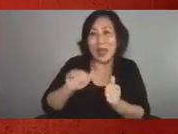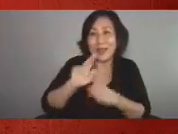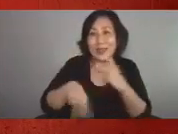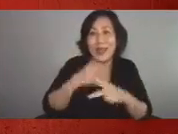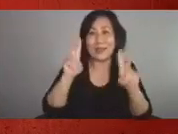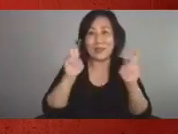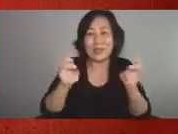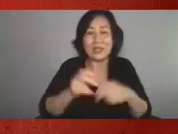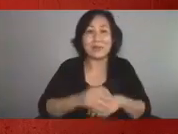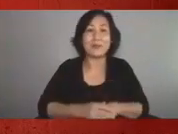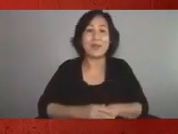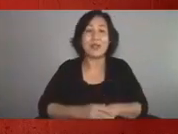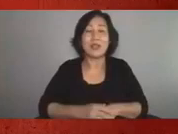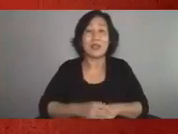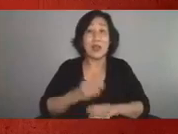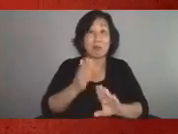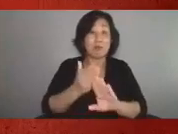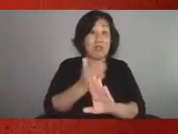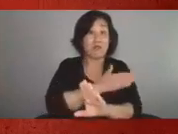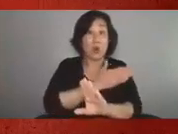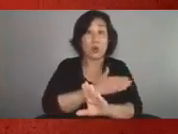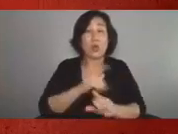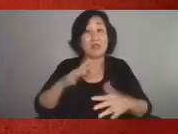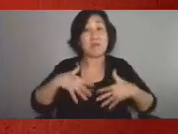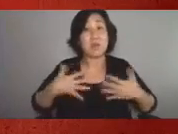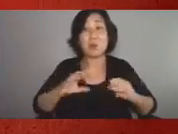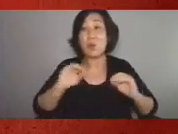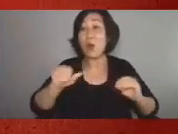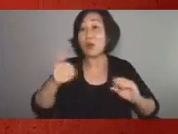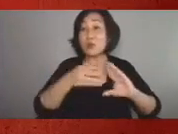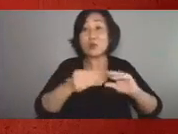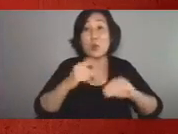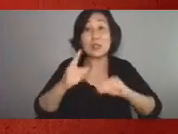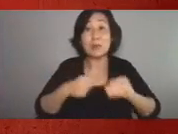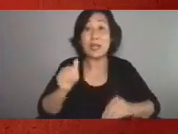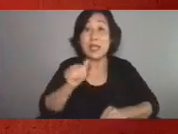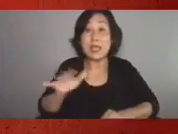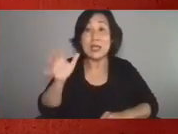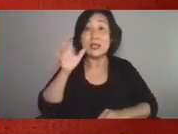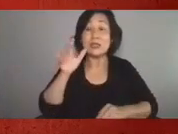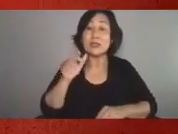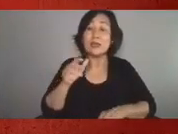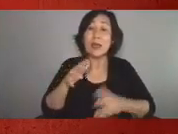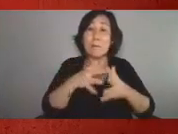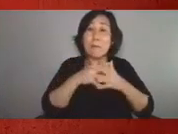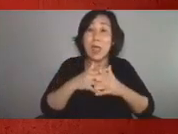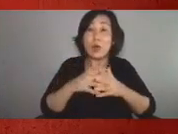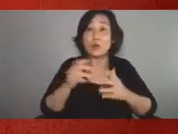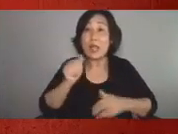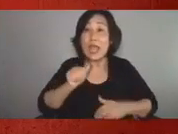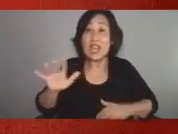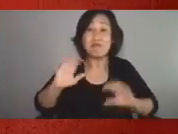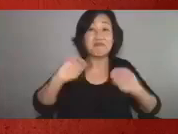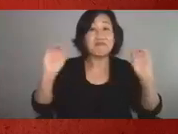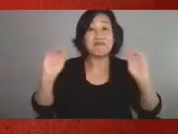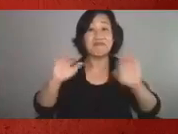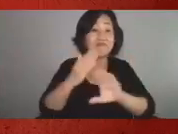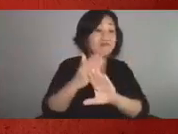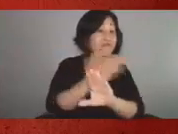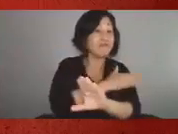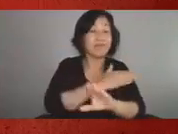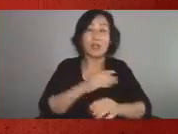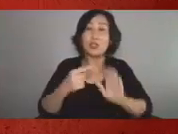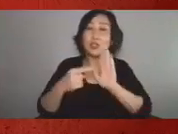like that? Up to that point, you have to admit there were no other stories of Asian Americans or